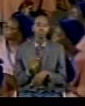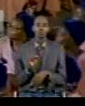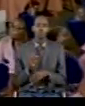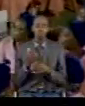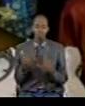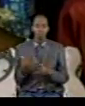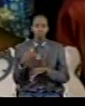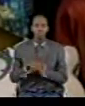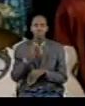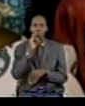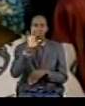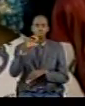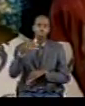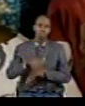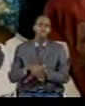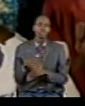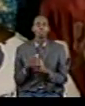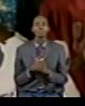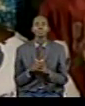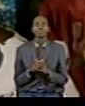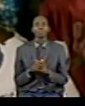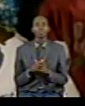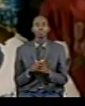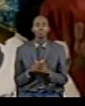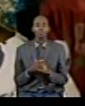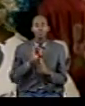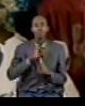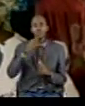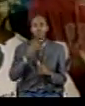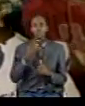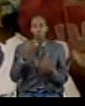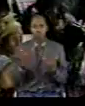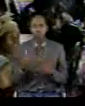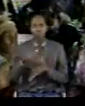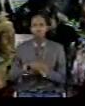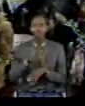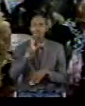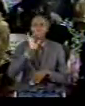your night. I said, tonight is your